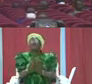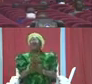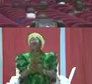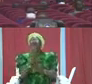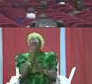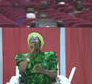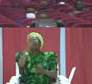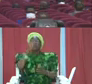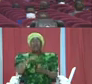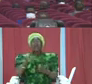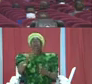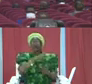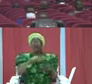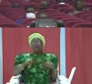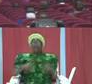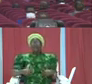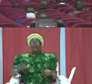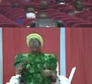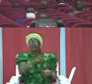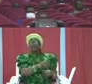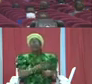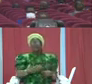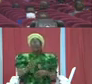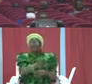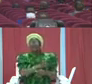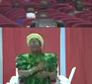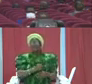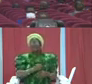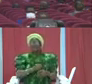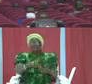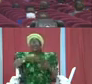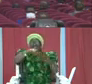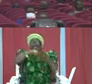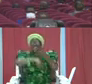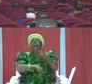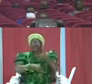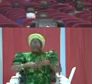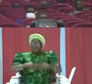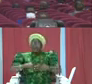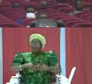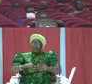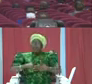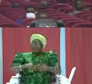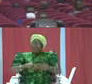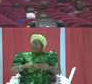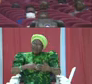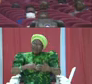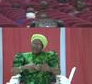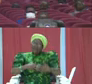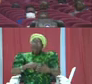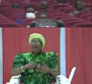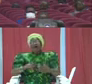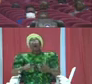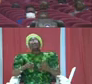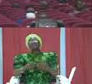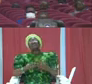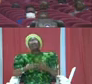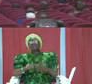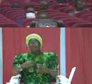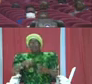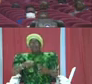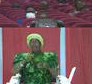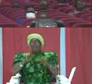You take a deep breath and you say, "I can finish, I can